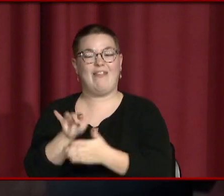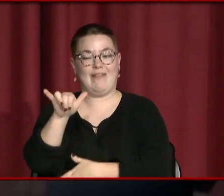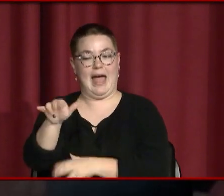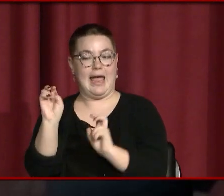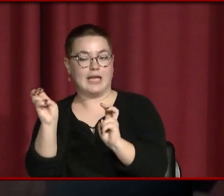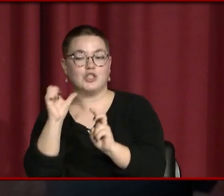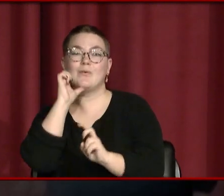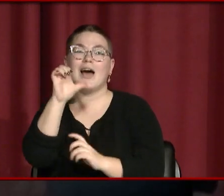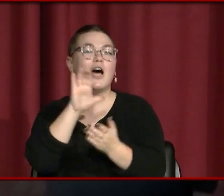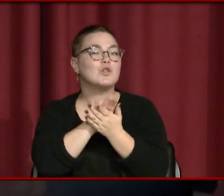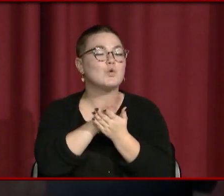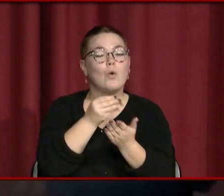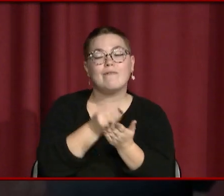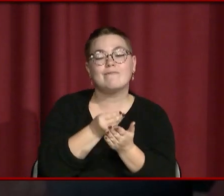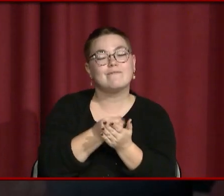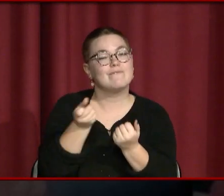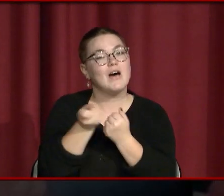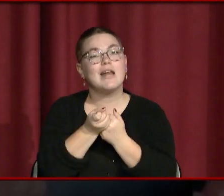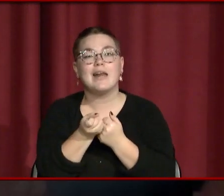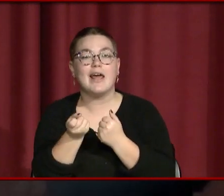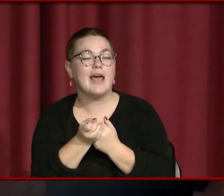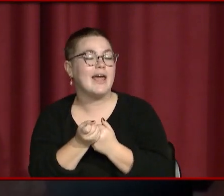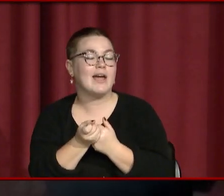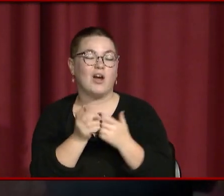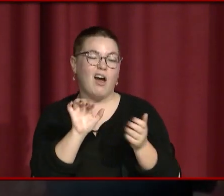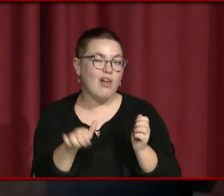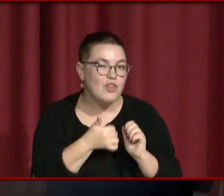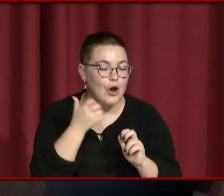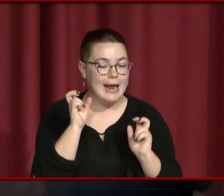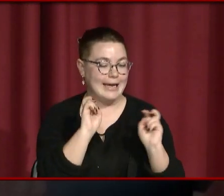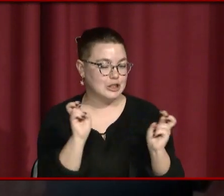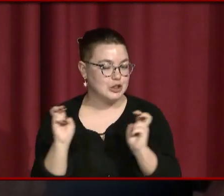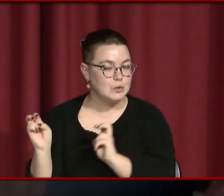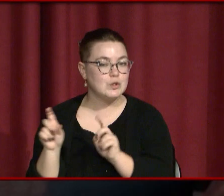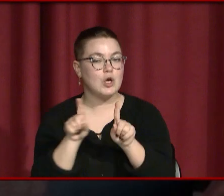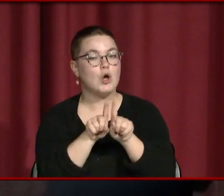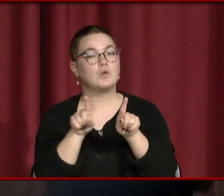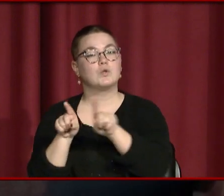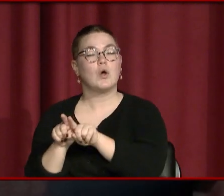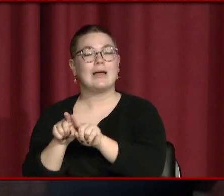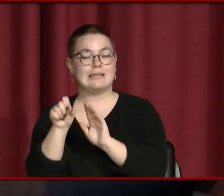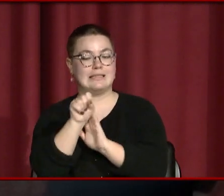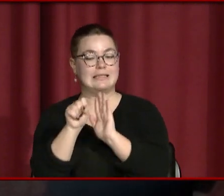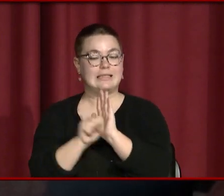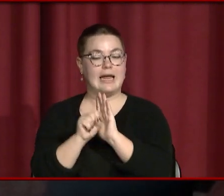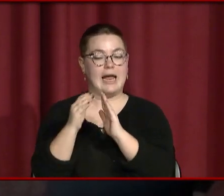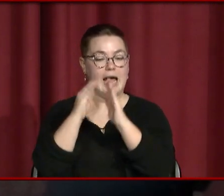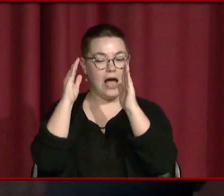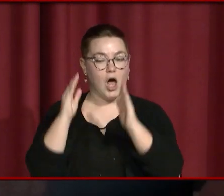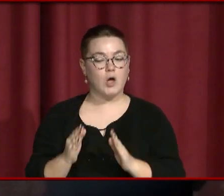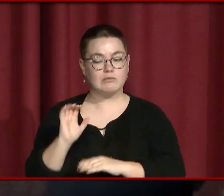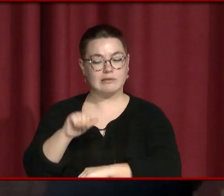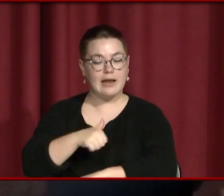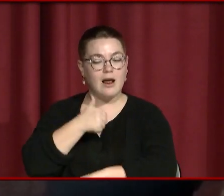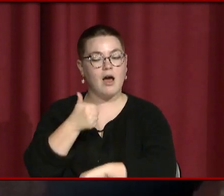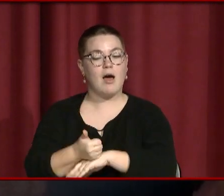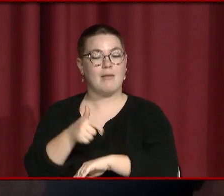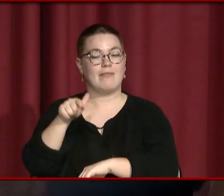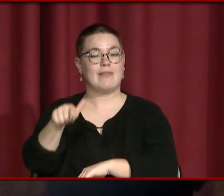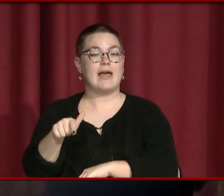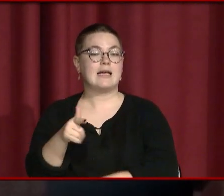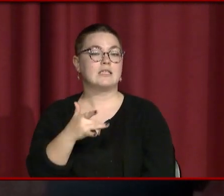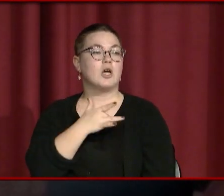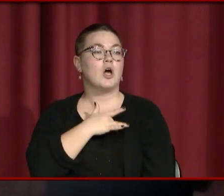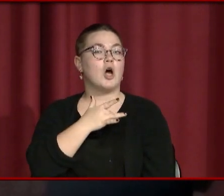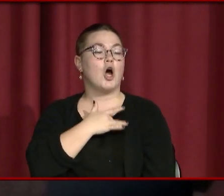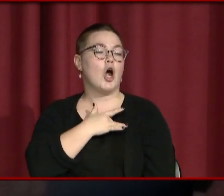issues. Similarly, the Ohio State House implemented this very unpopular, heartbeat ban